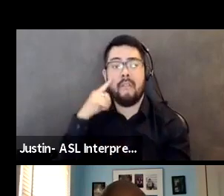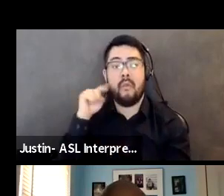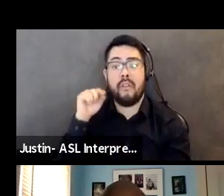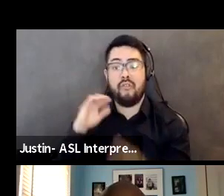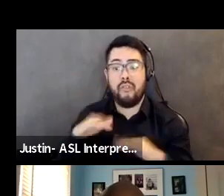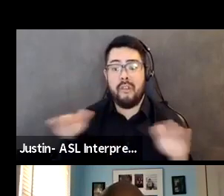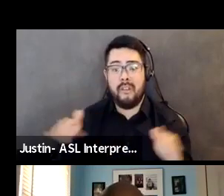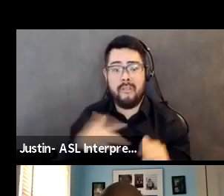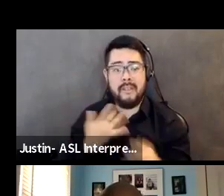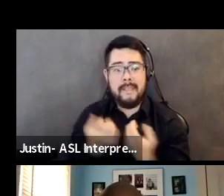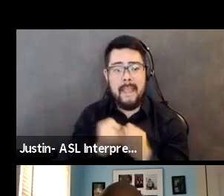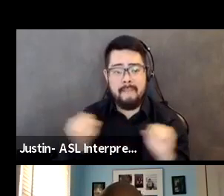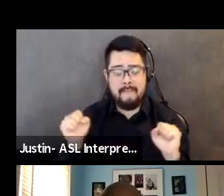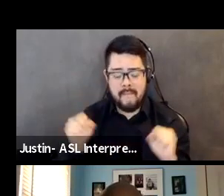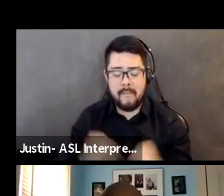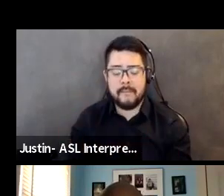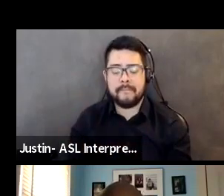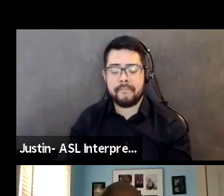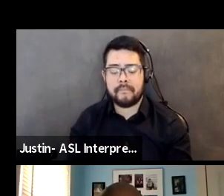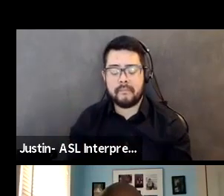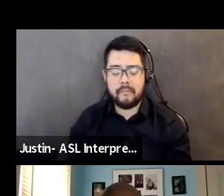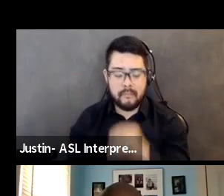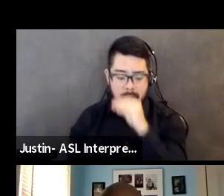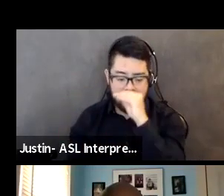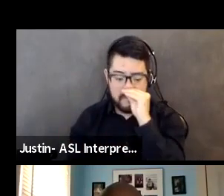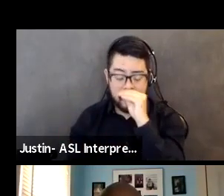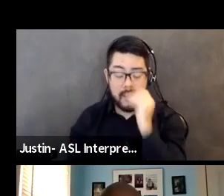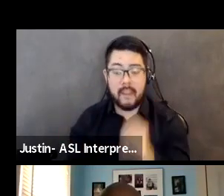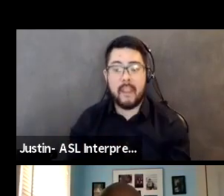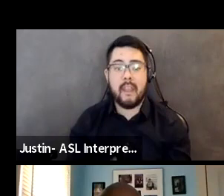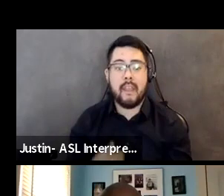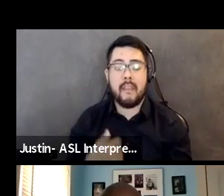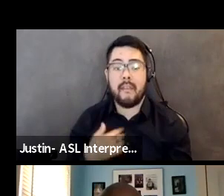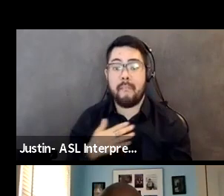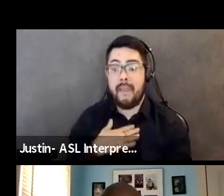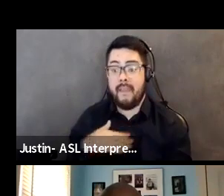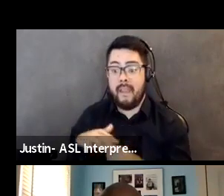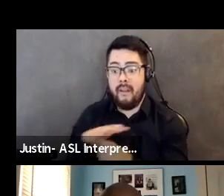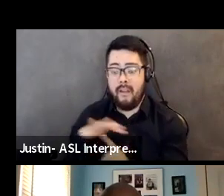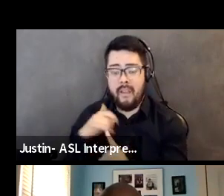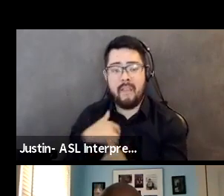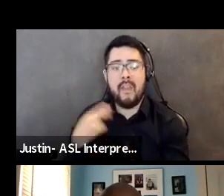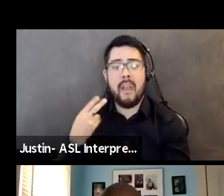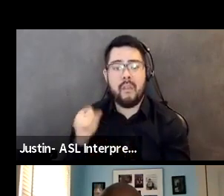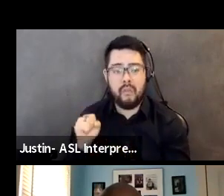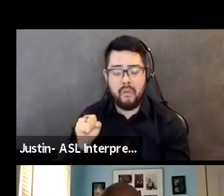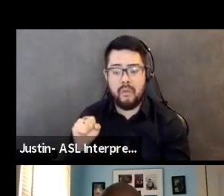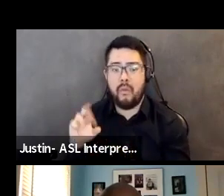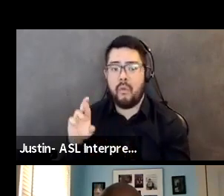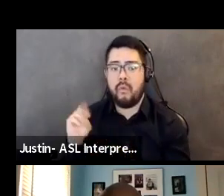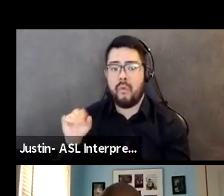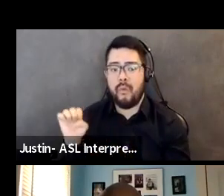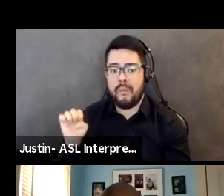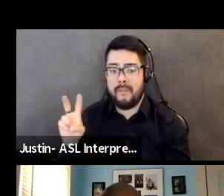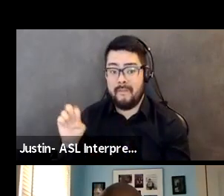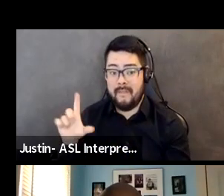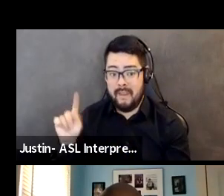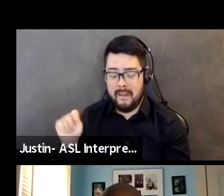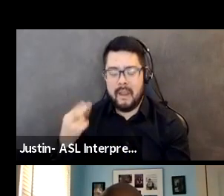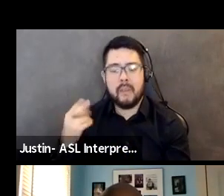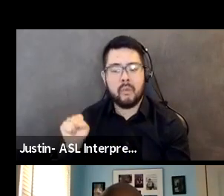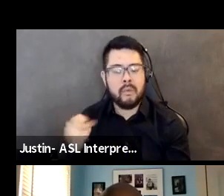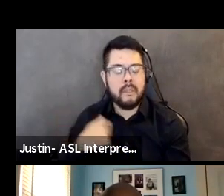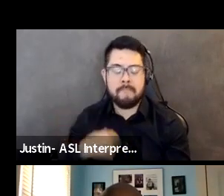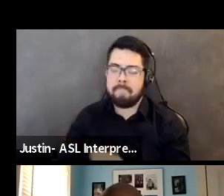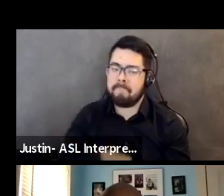safe um i have roosevelt high school in my ward i'm incredibly proud of roseville high school incredibly